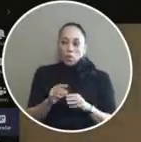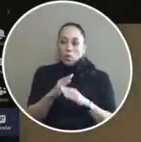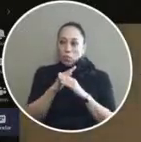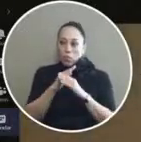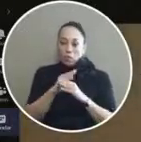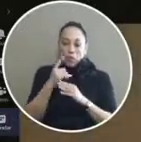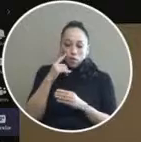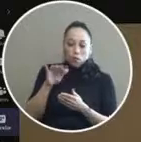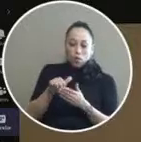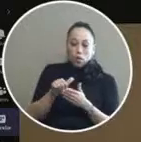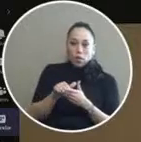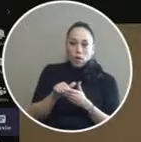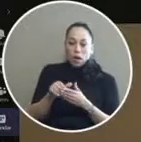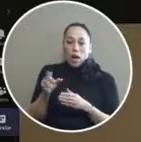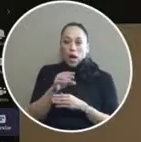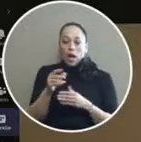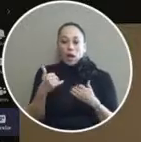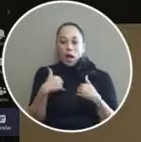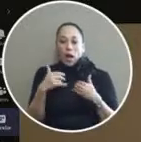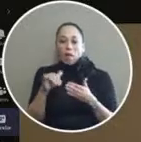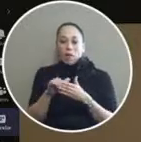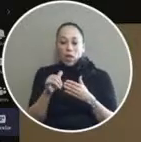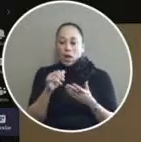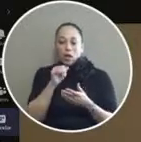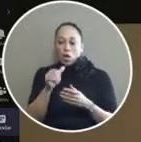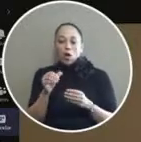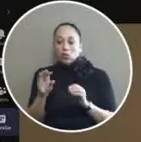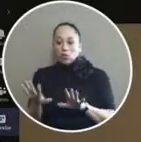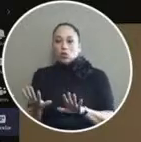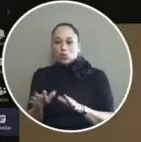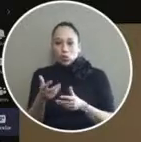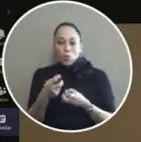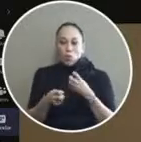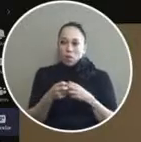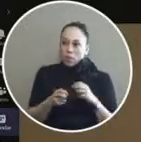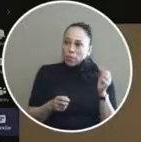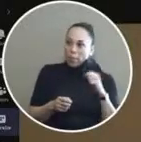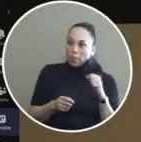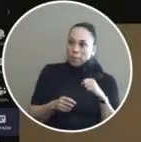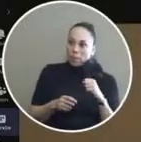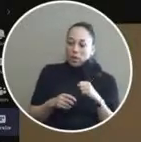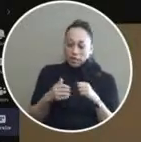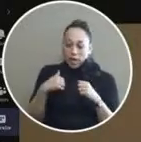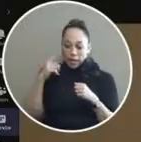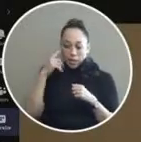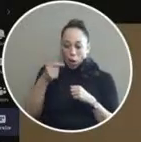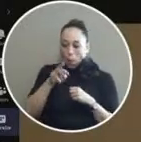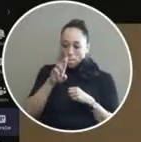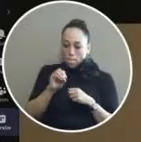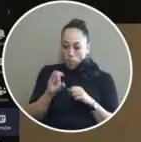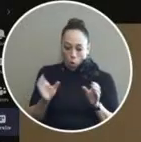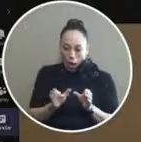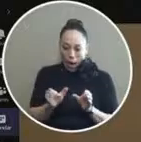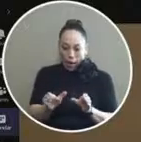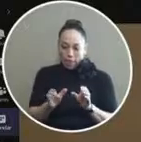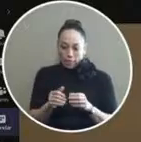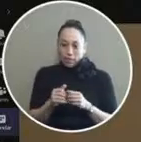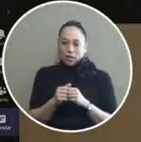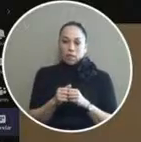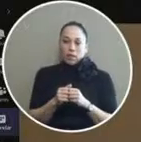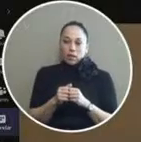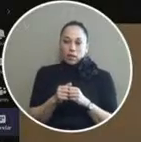from getting to the faucet and not have those kind of problems. Yeah, I guess in terms of being proactive, I don't see how having a